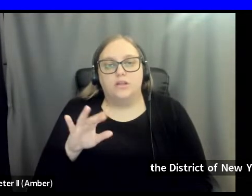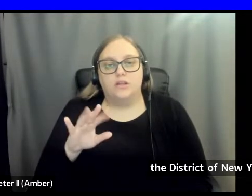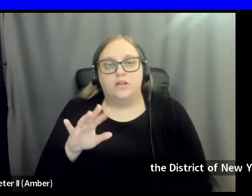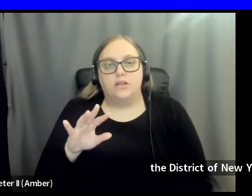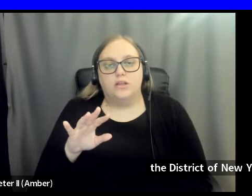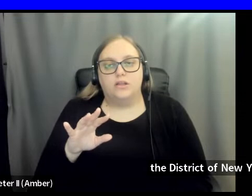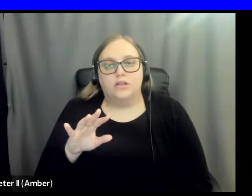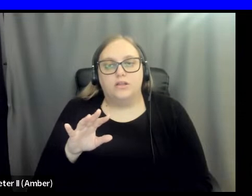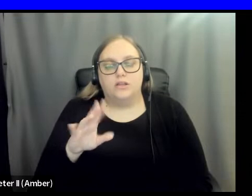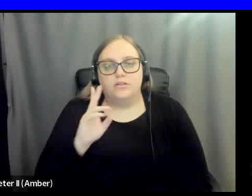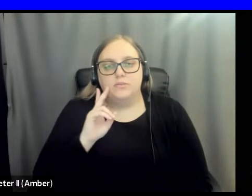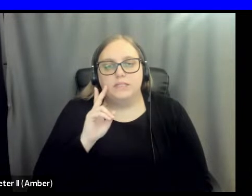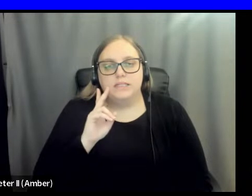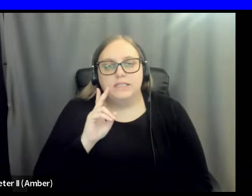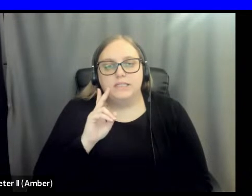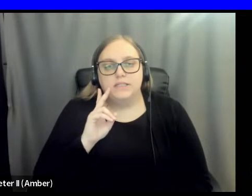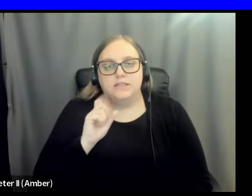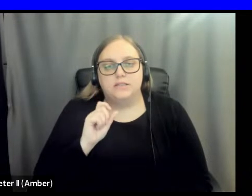Let me see.